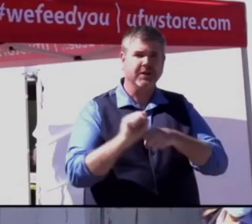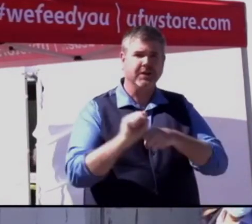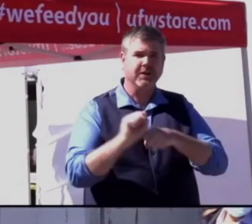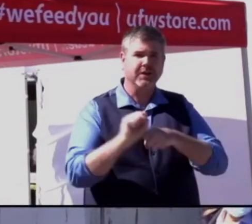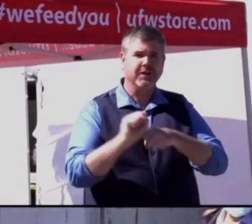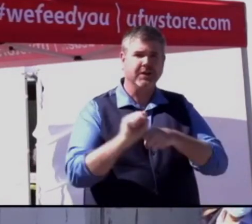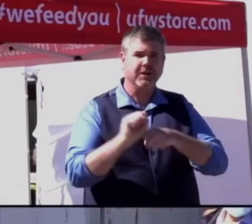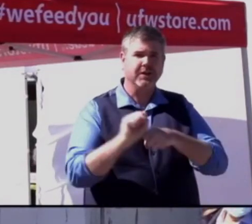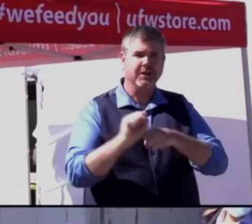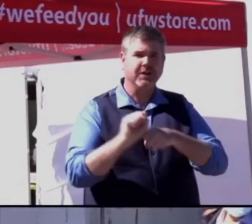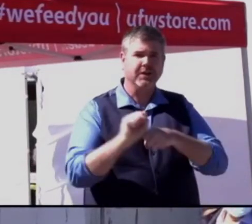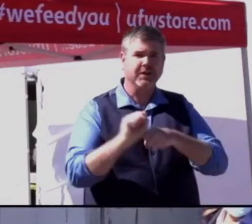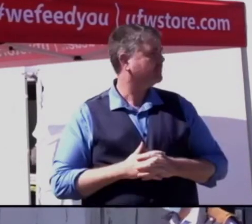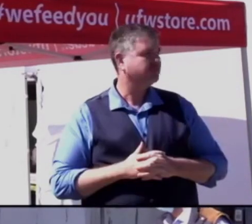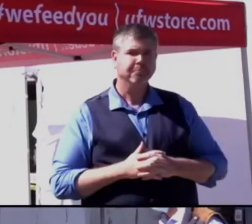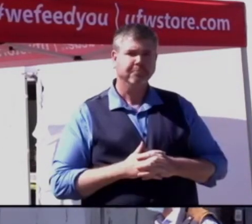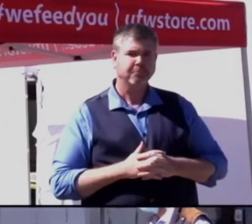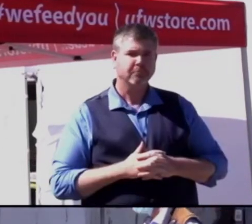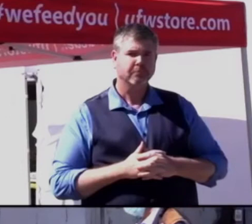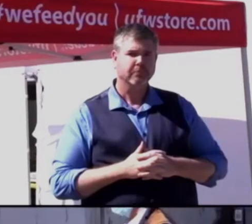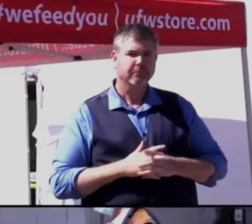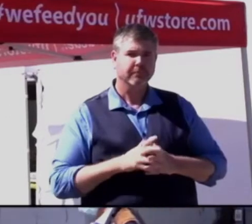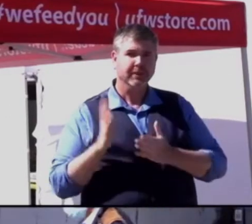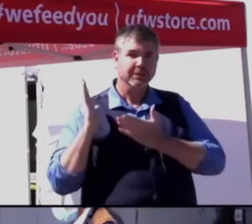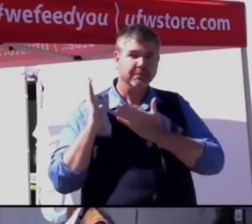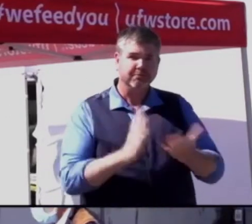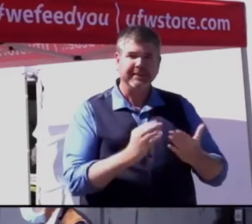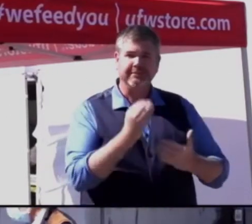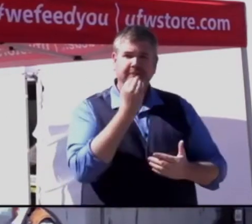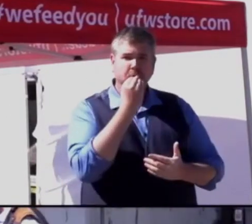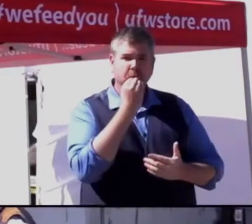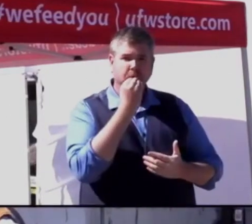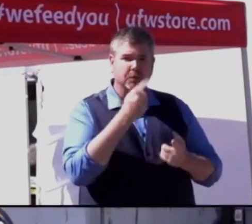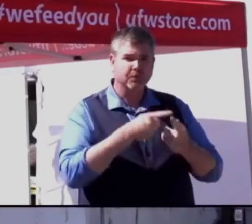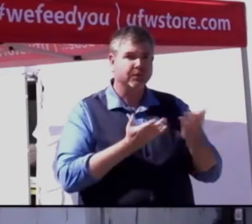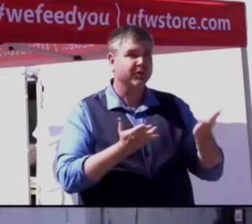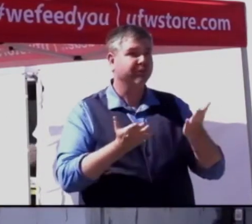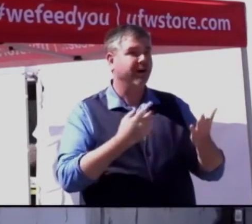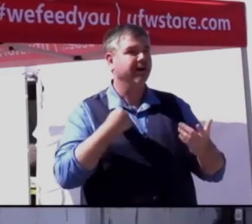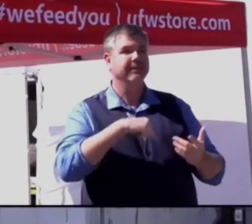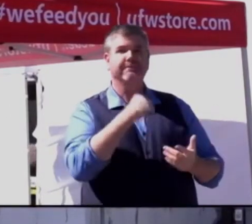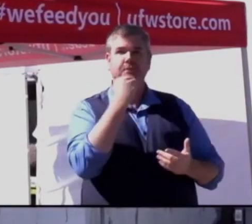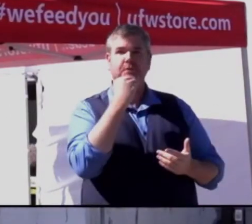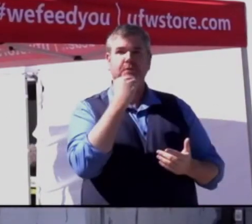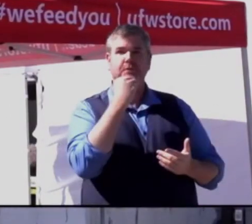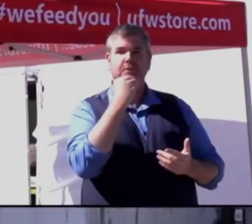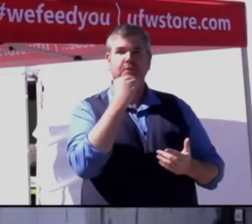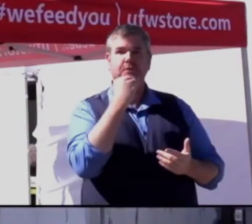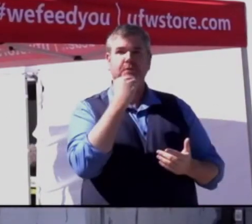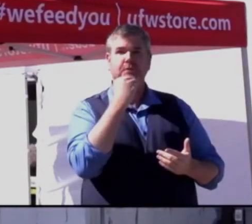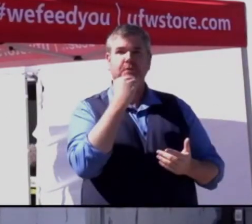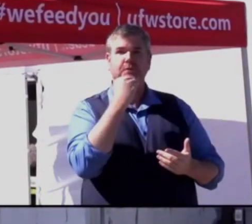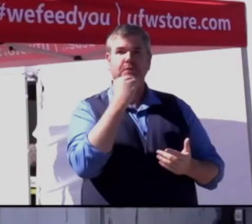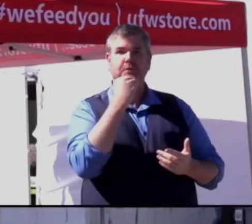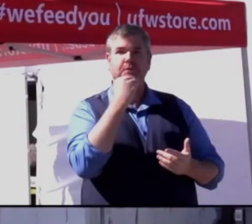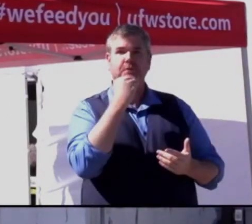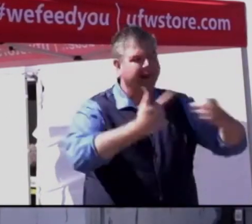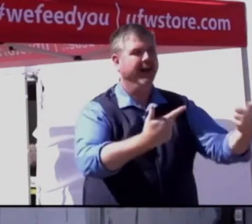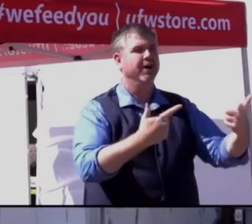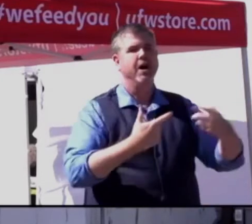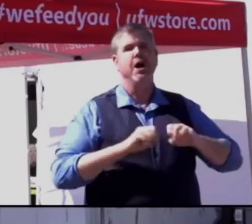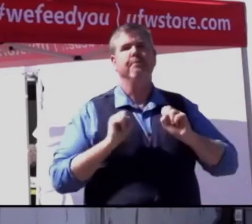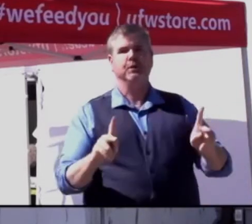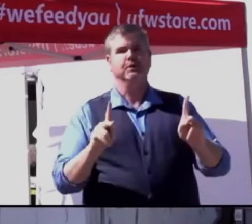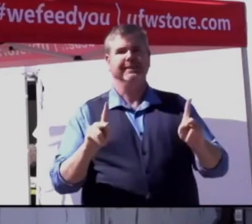to bring us food and to nourish us over the last year, and now has the opportunity to come get vaccinated where they